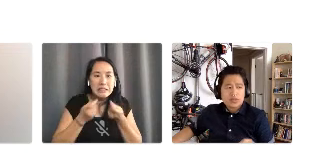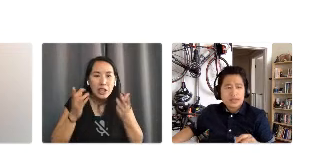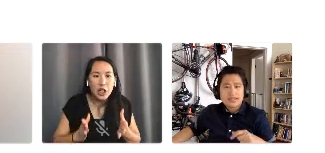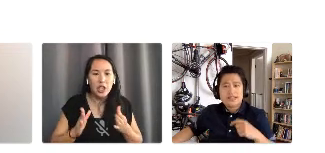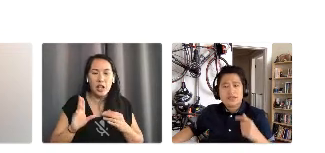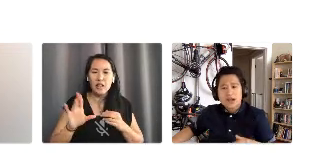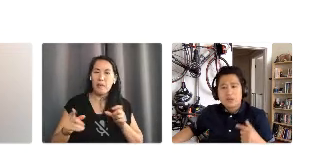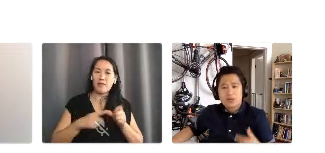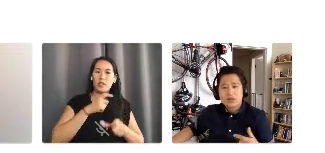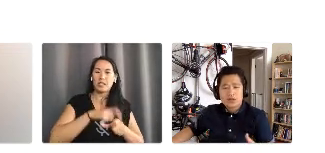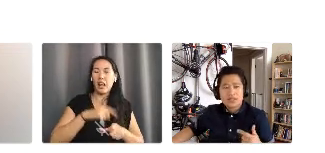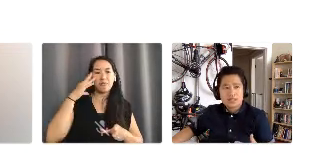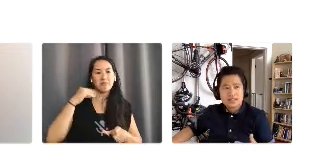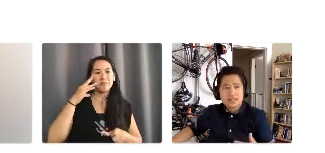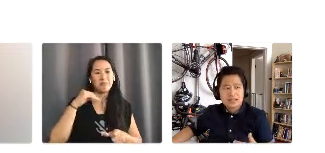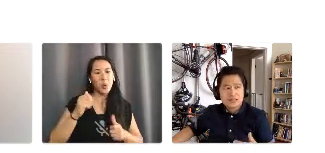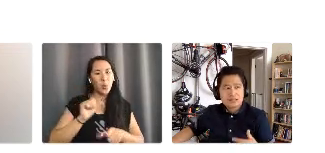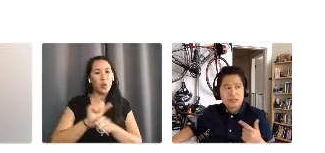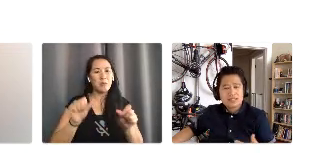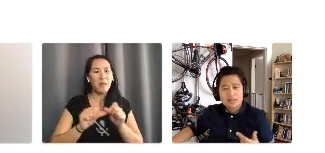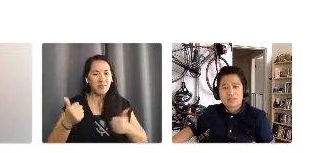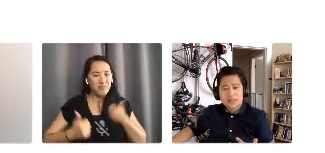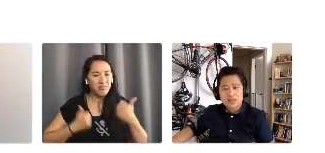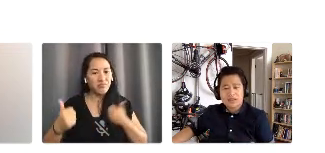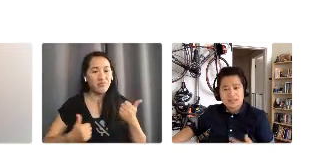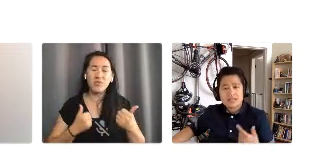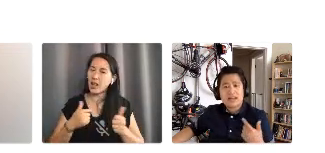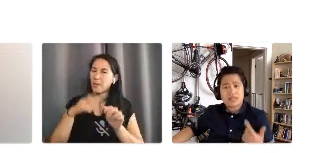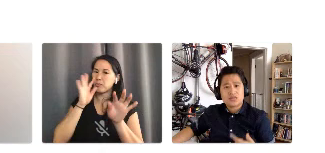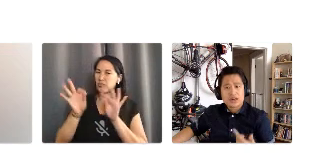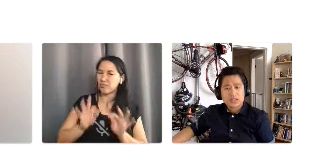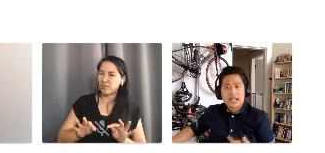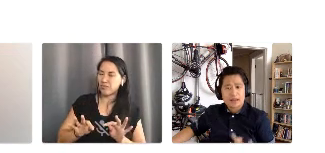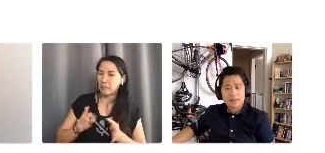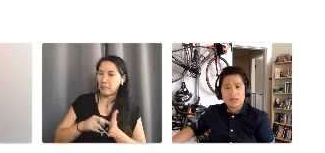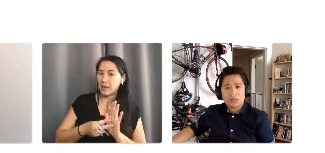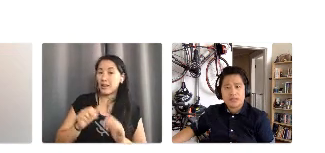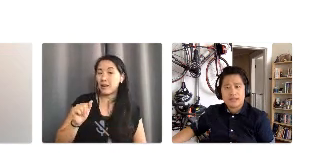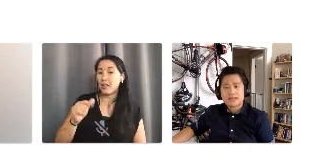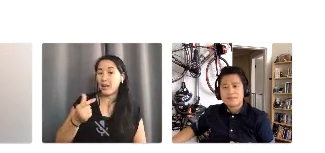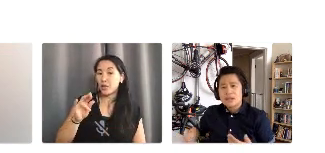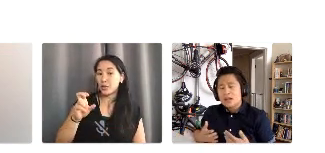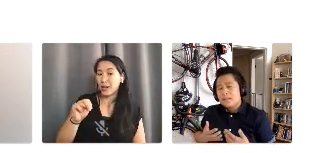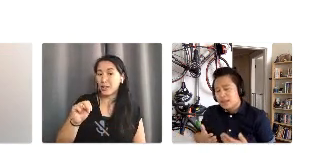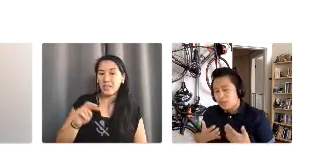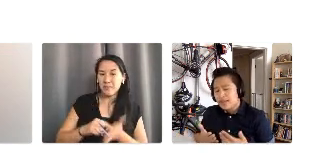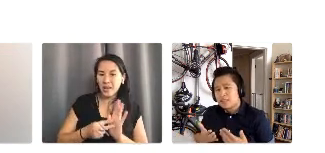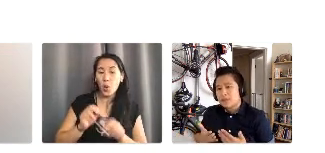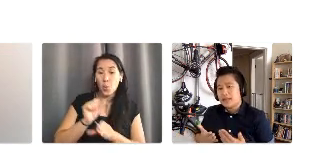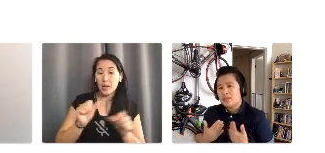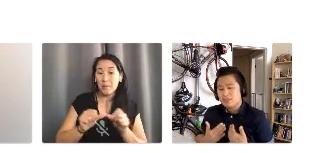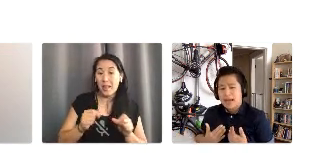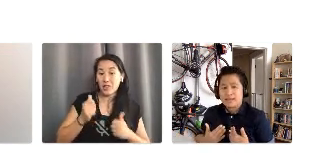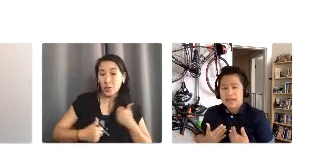pause really quickly to define what work aggression is. And it's pretty self-explanatory in the sense that it's aggression that happens in the workplace. But I think we